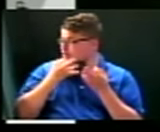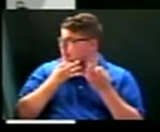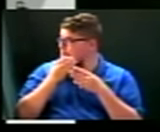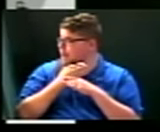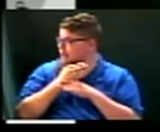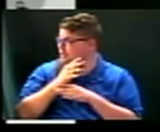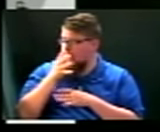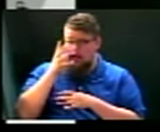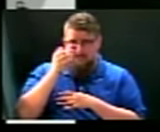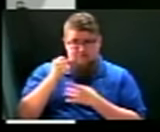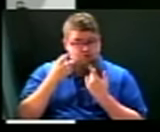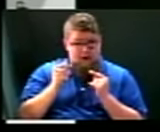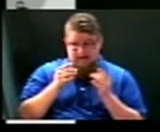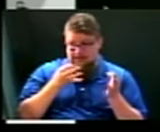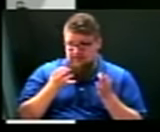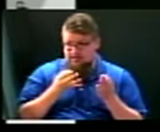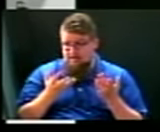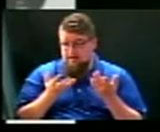concept?